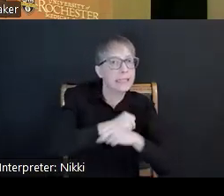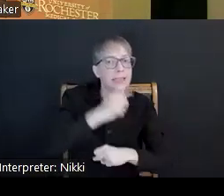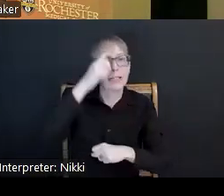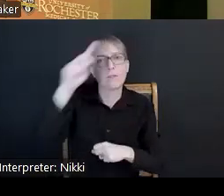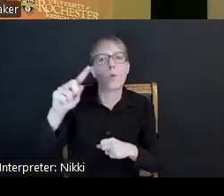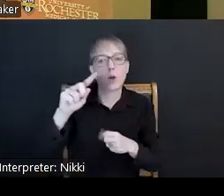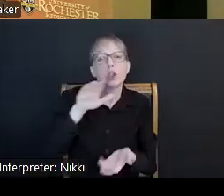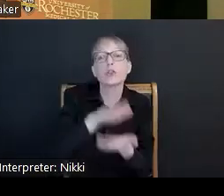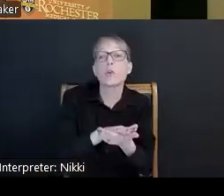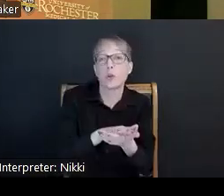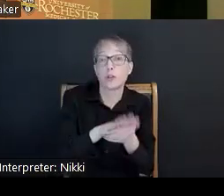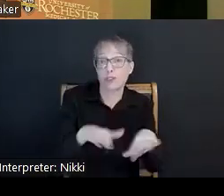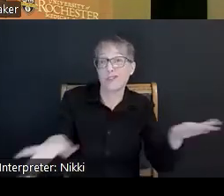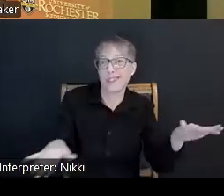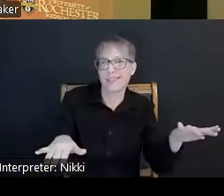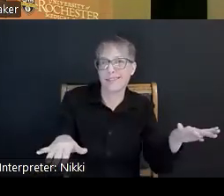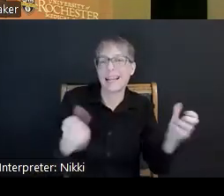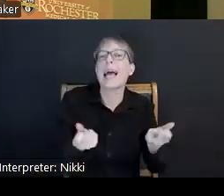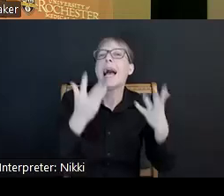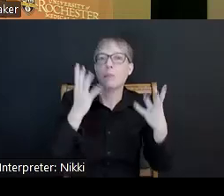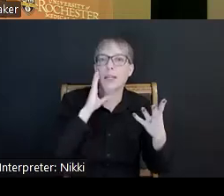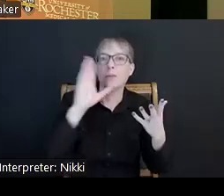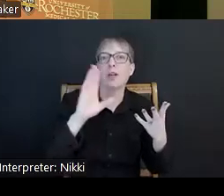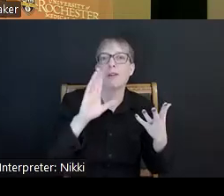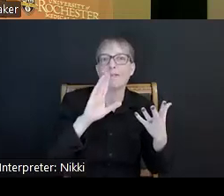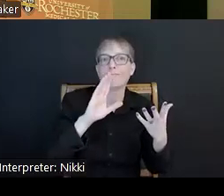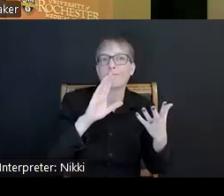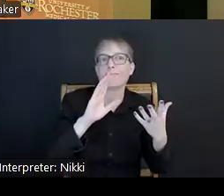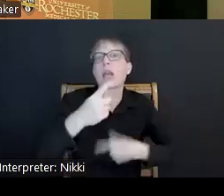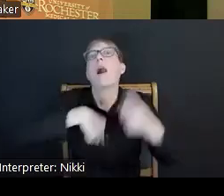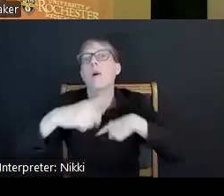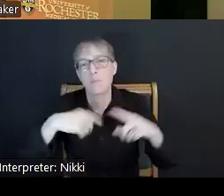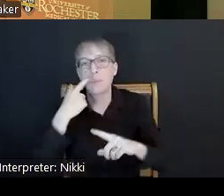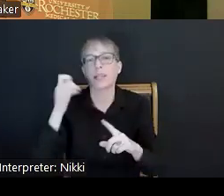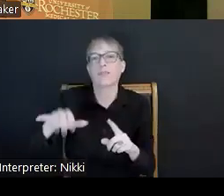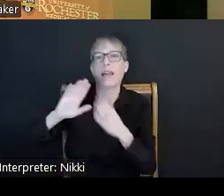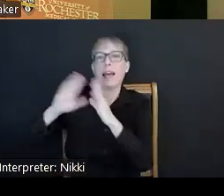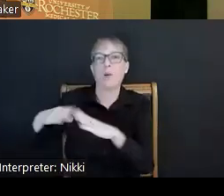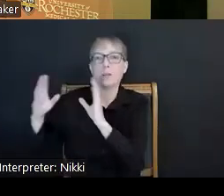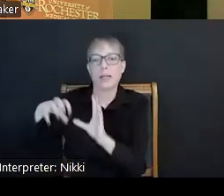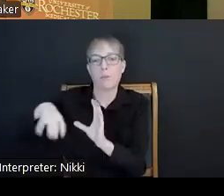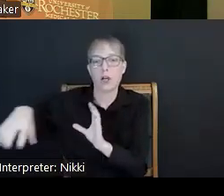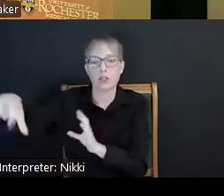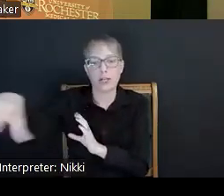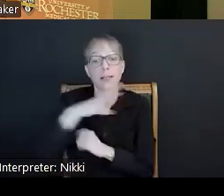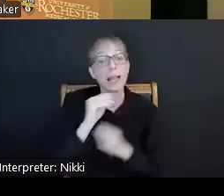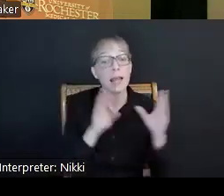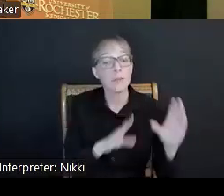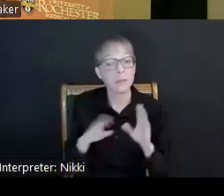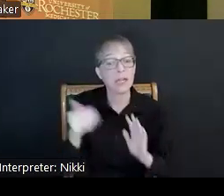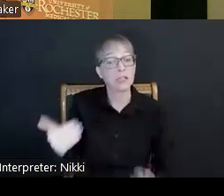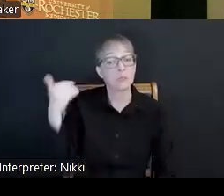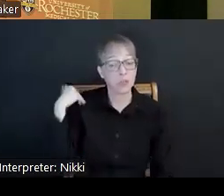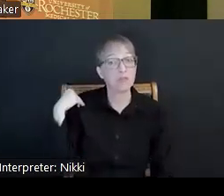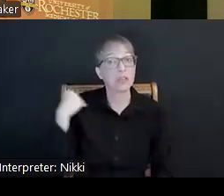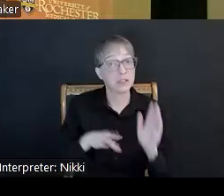this project, and also studied over the plans that have been developed heretofore by the